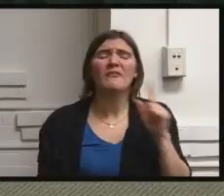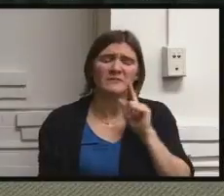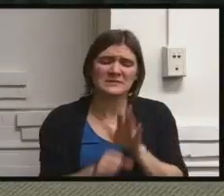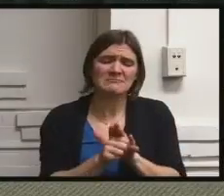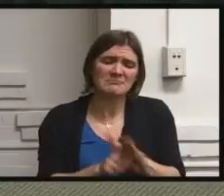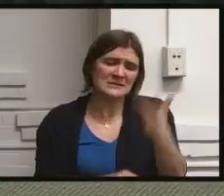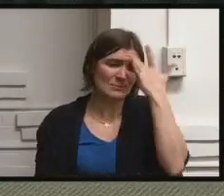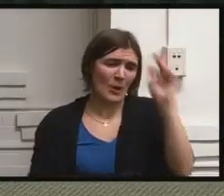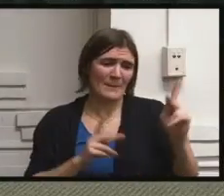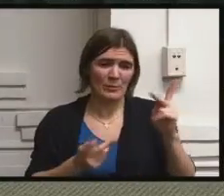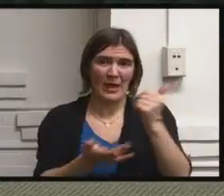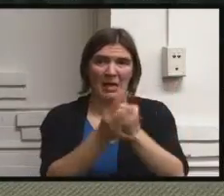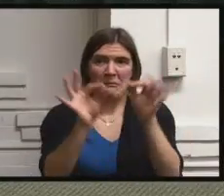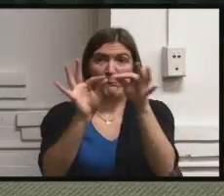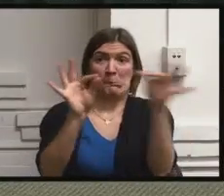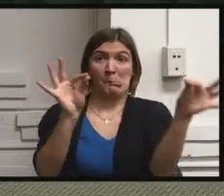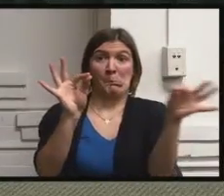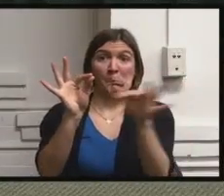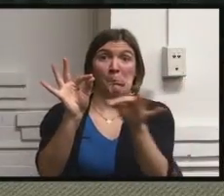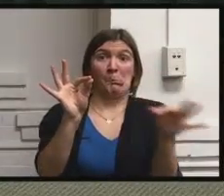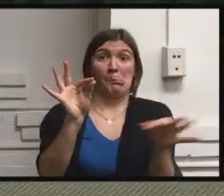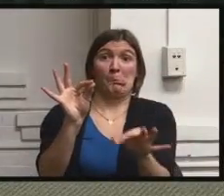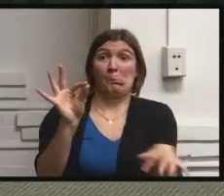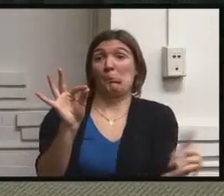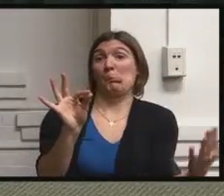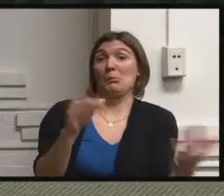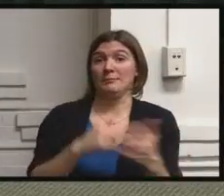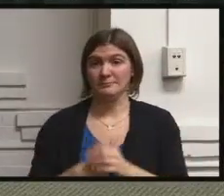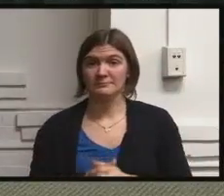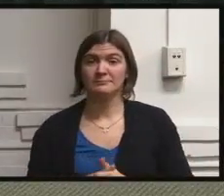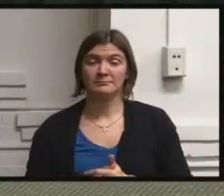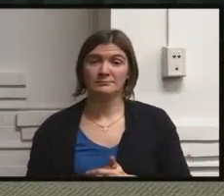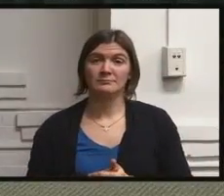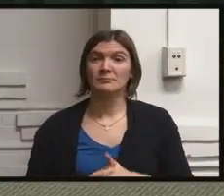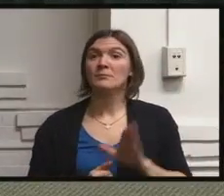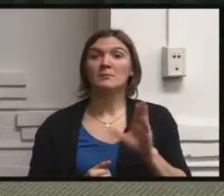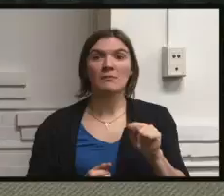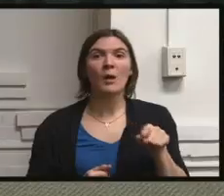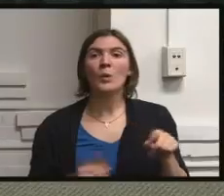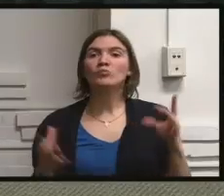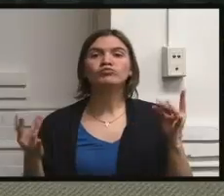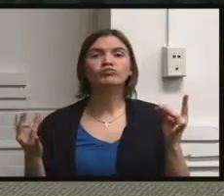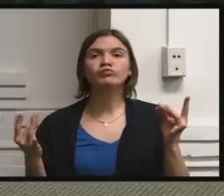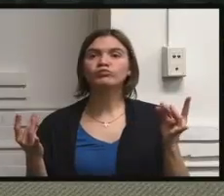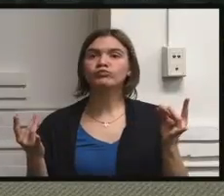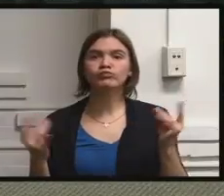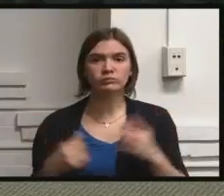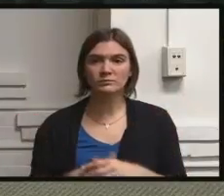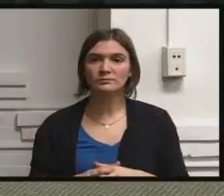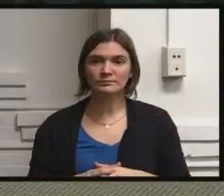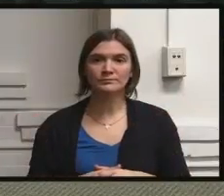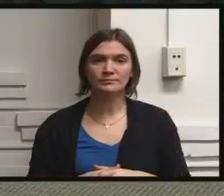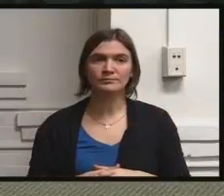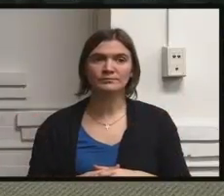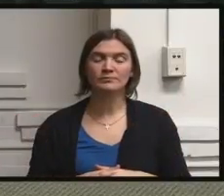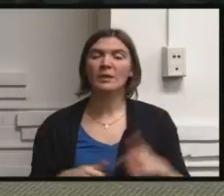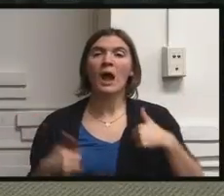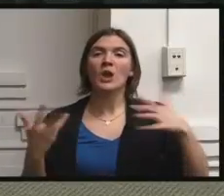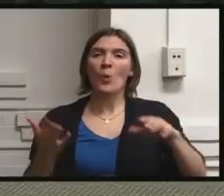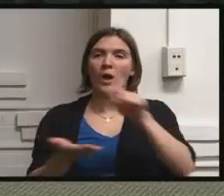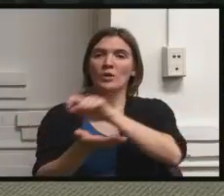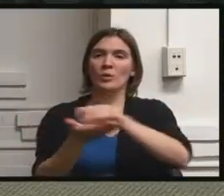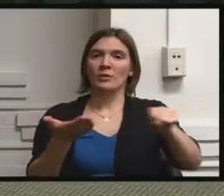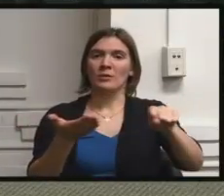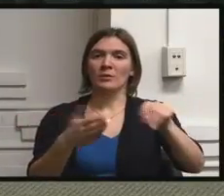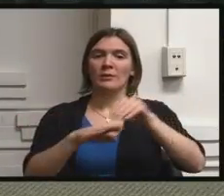people around here that can figure out how to word it. And, but it is a tricky, it's tricky wording. Mm-hmm. Because you don't want to slight